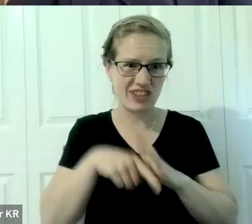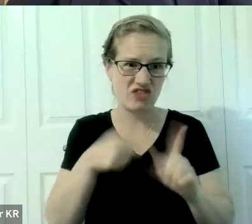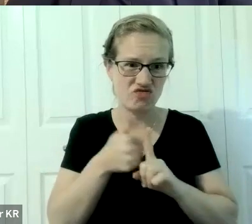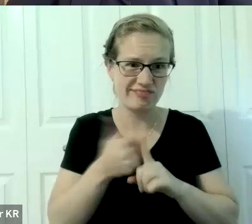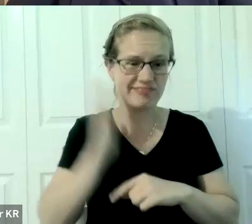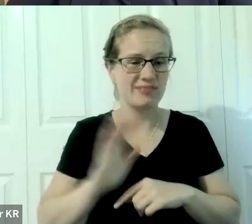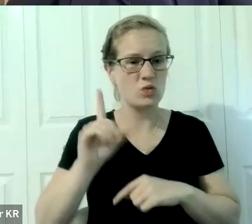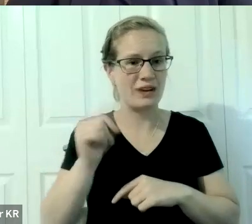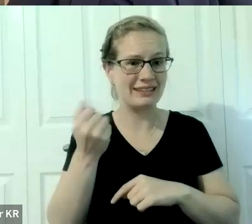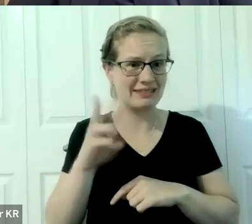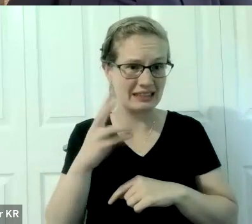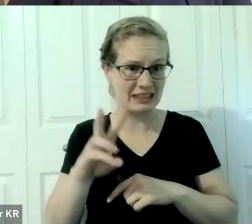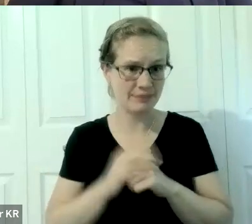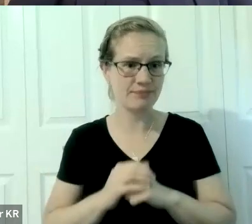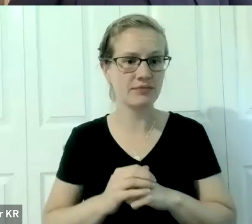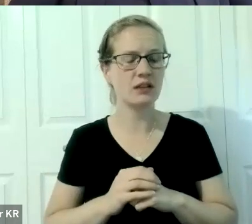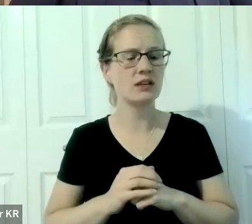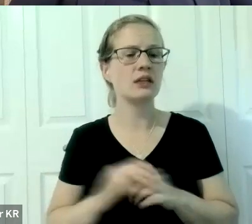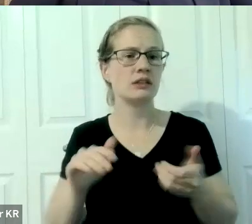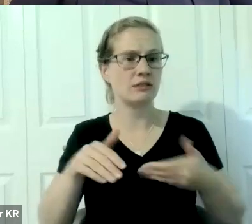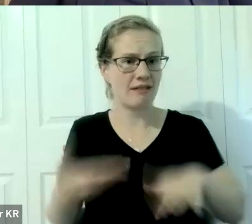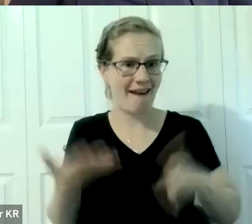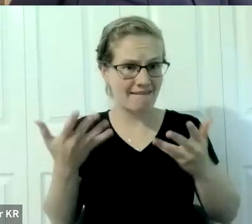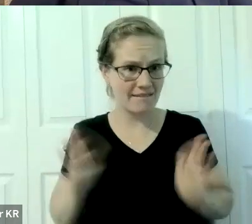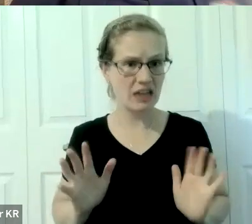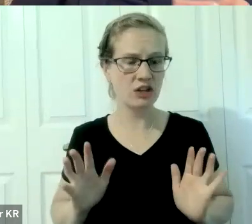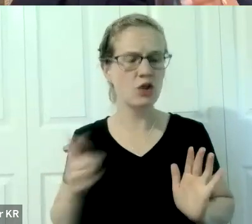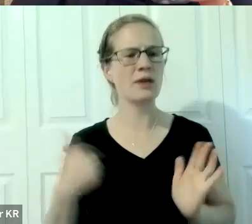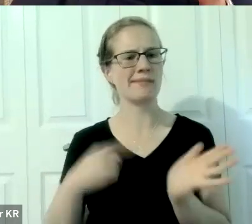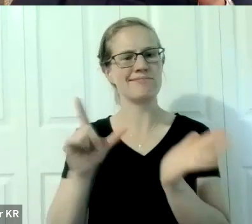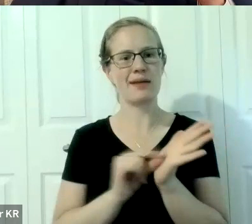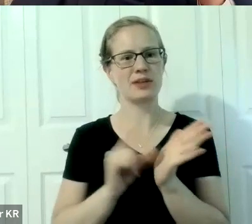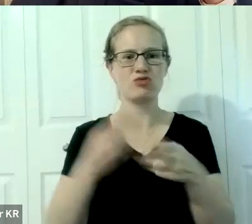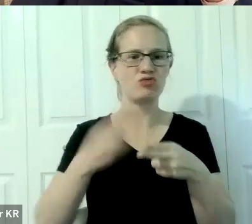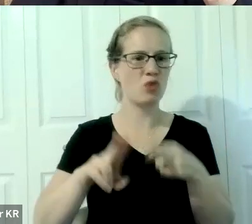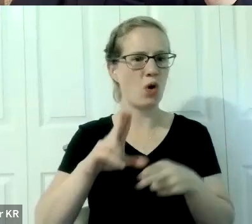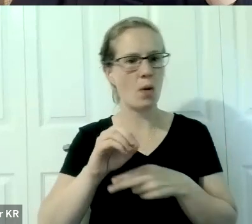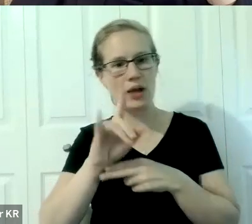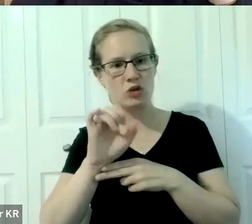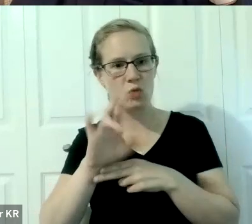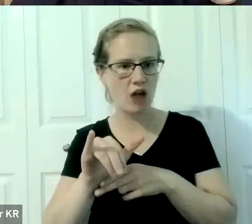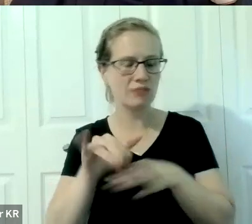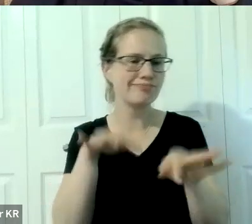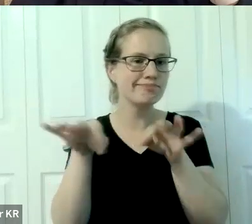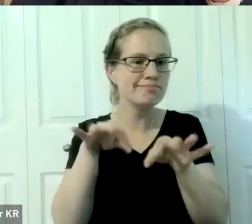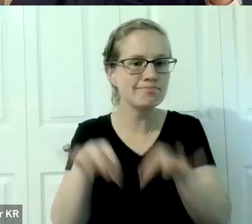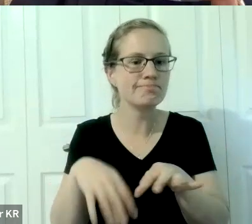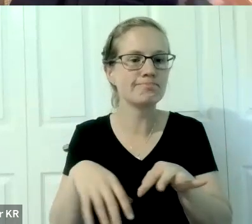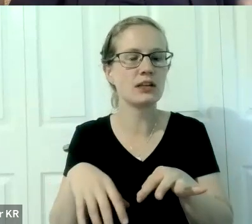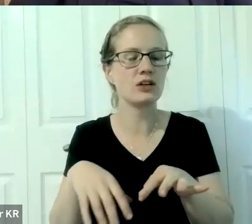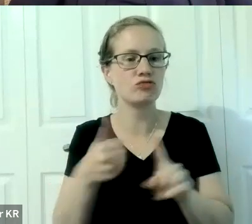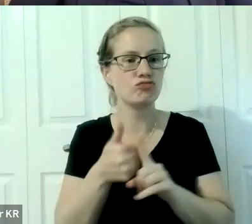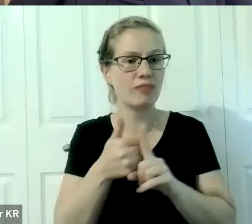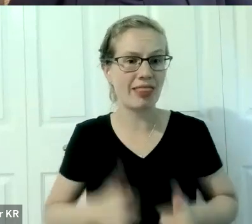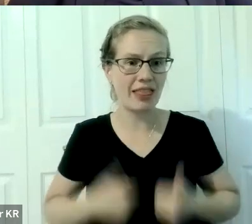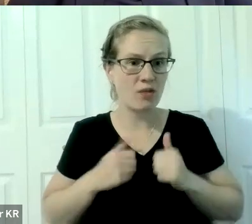2016. And after she died, we published a very short obituary talking about how she lived